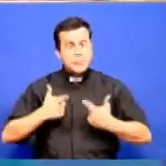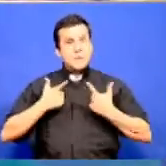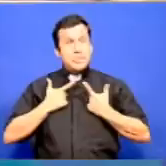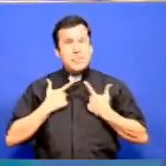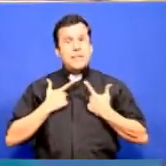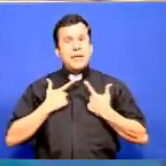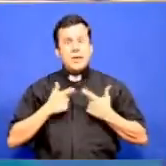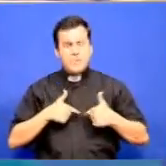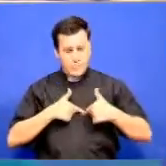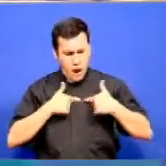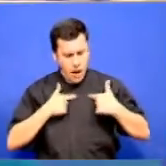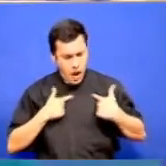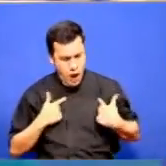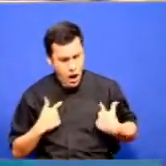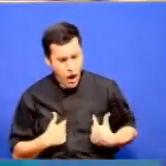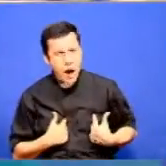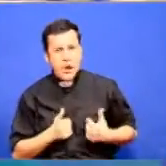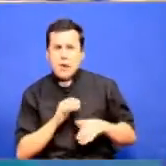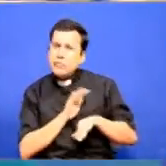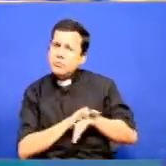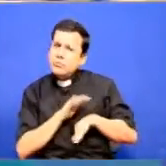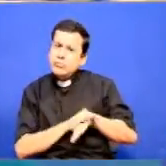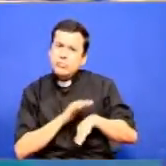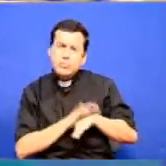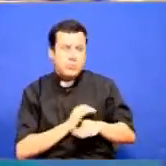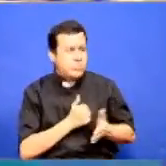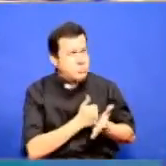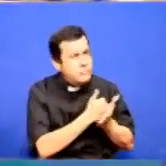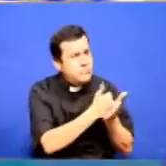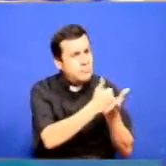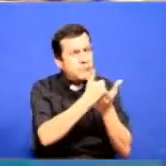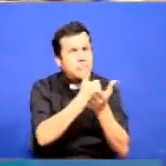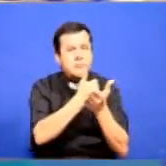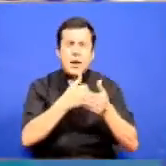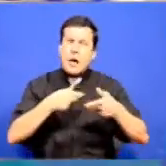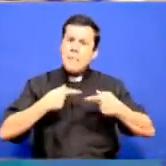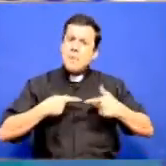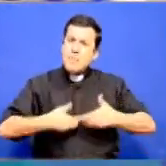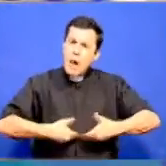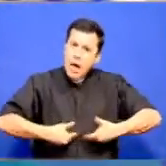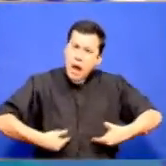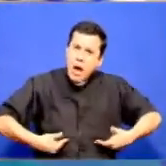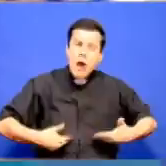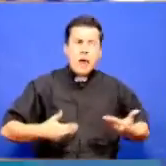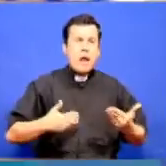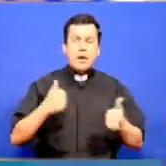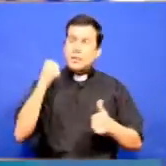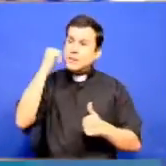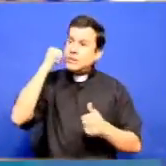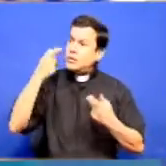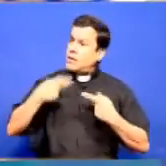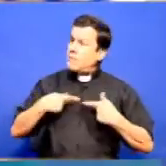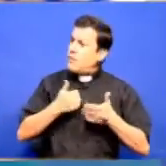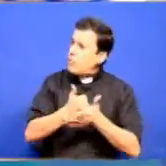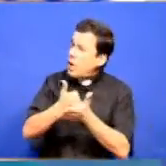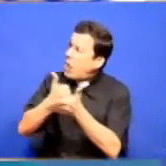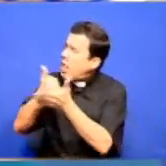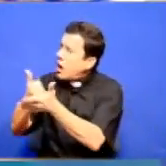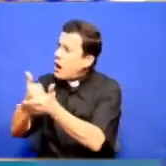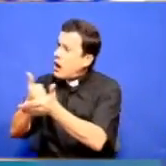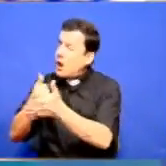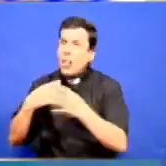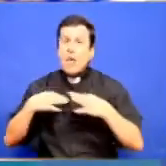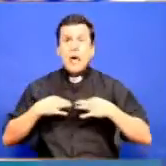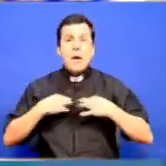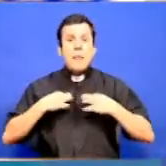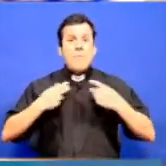and generosity by feeding the hungry, taking care of the sick, clothing the naked,